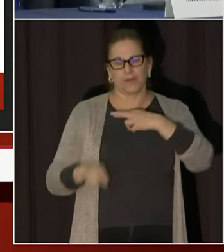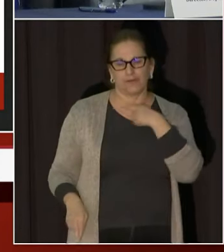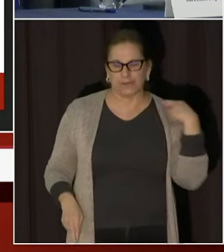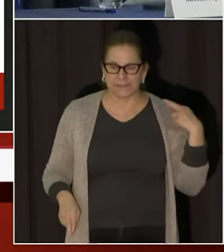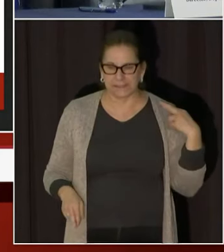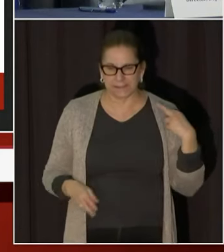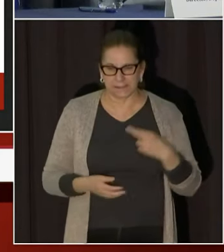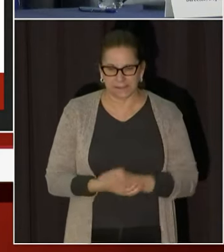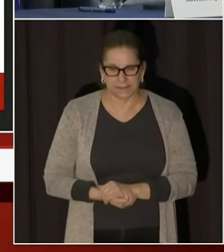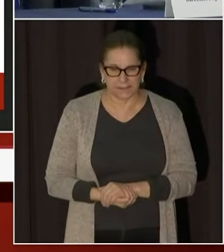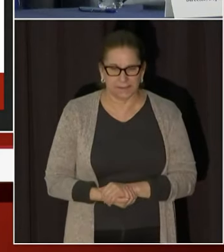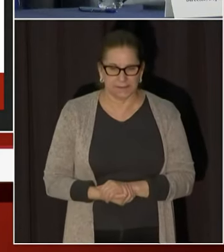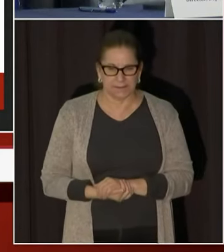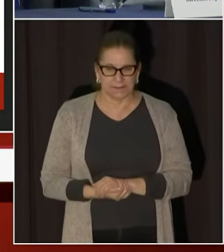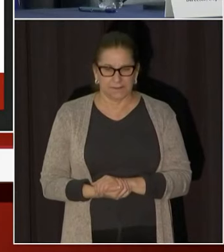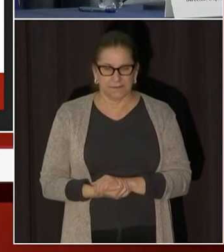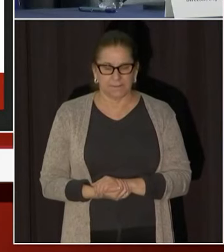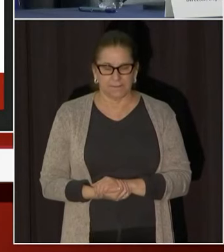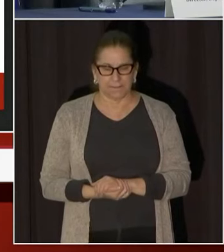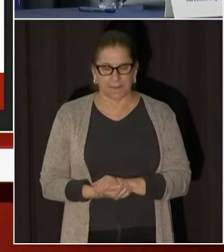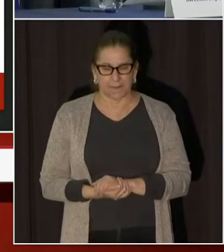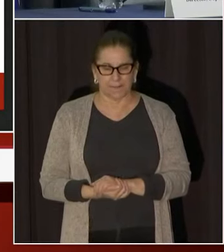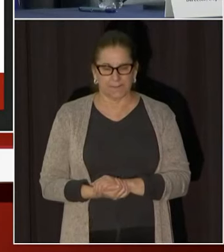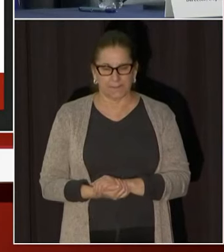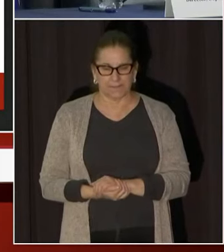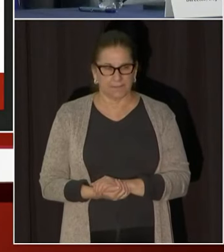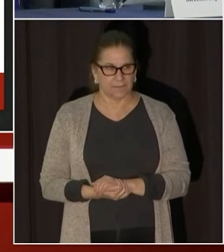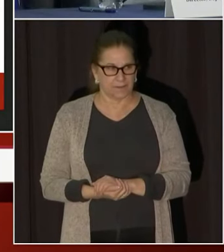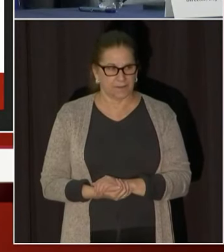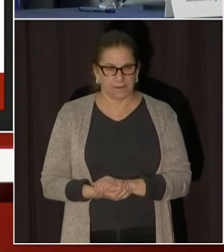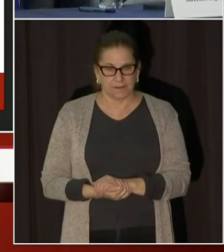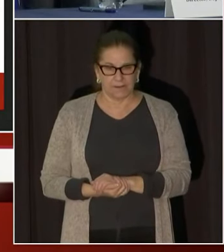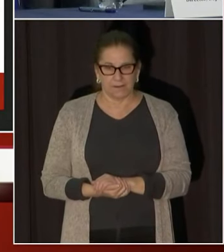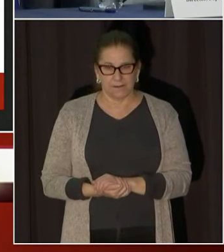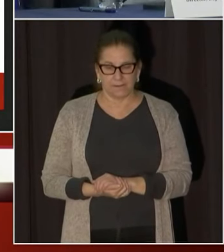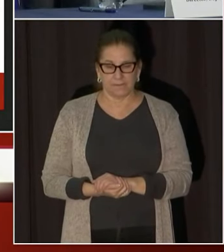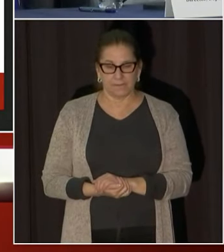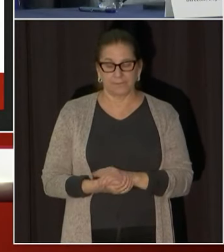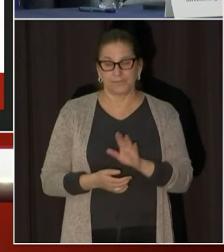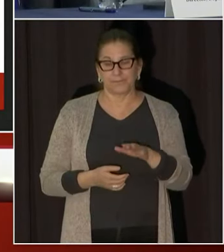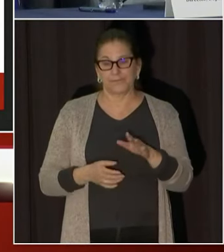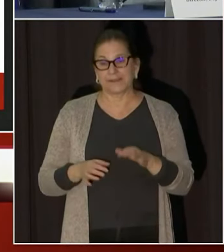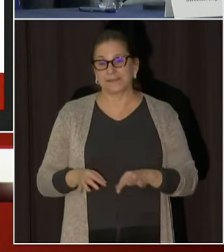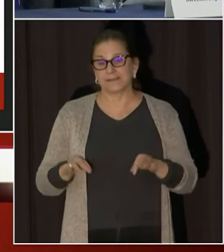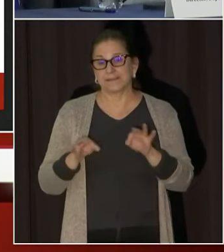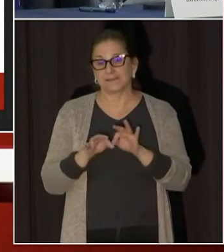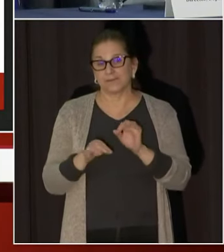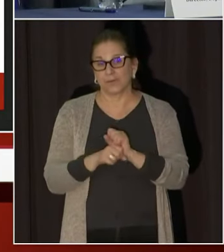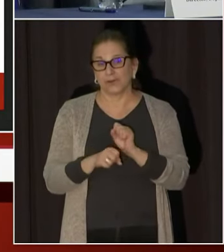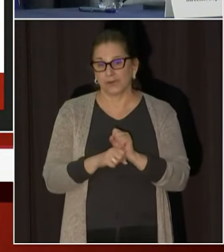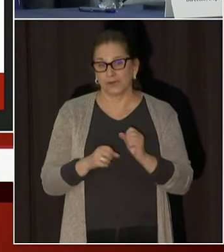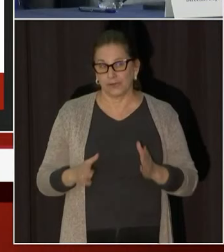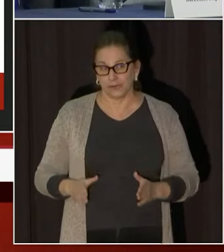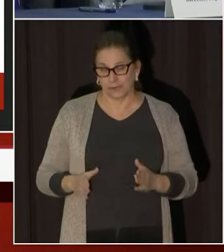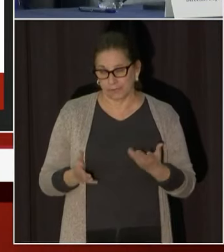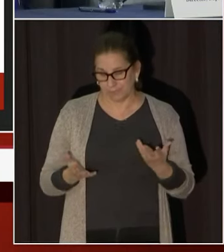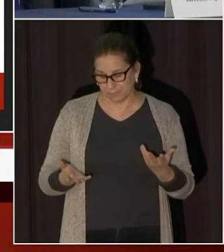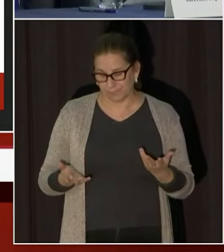are more related to the essential work that continues to happen. And there